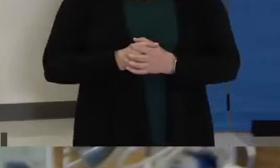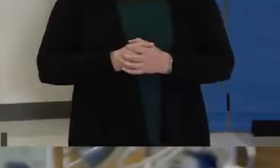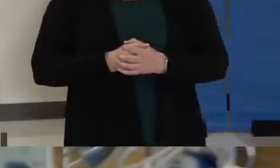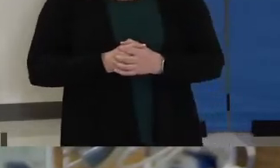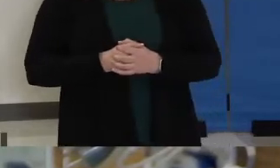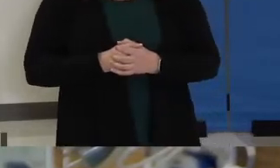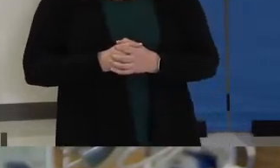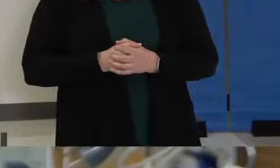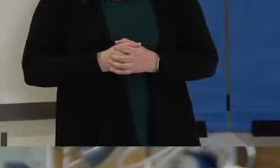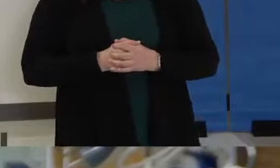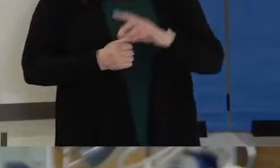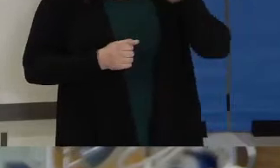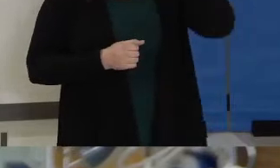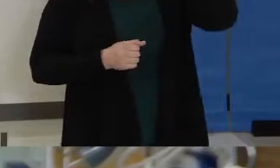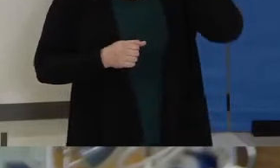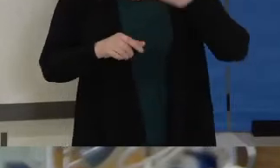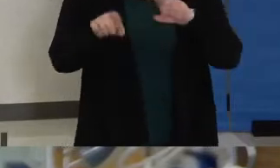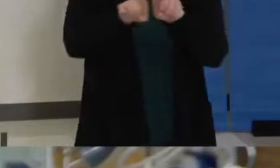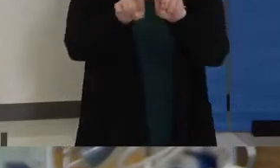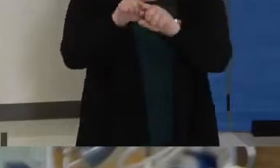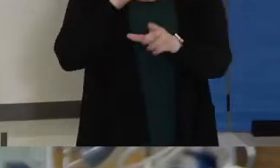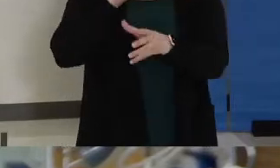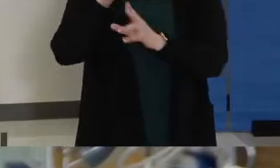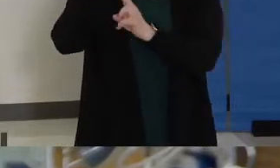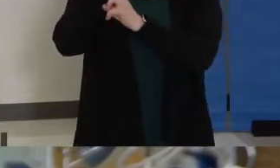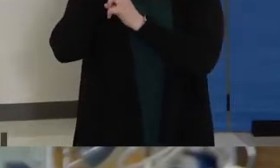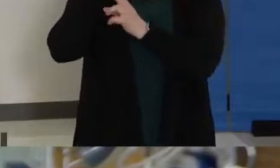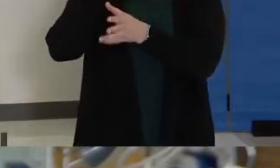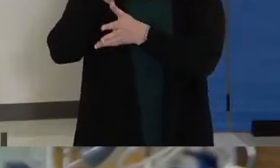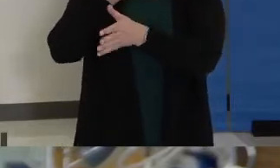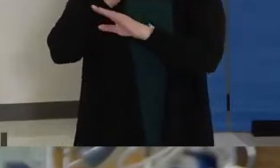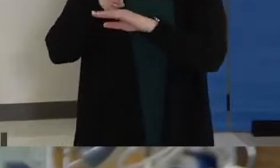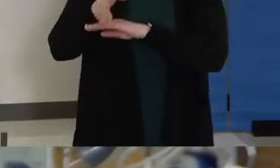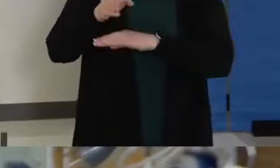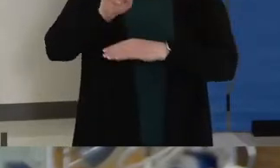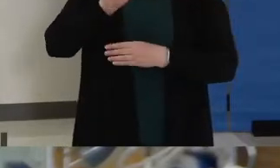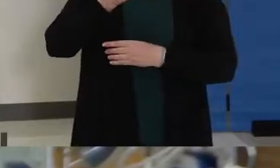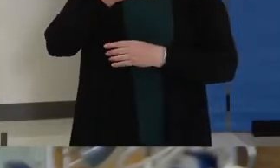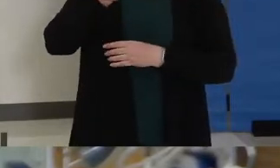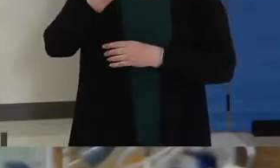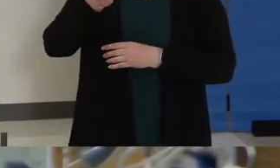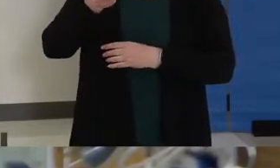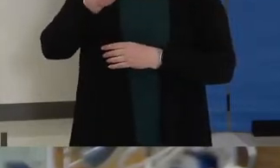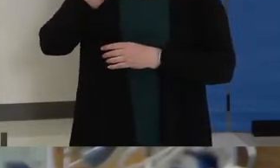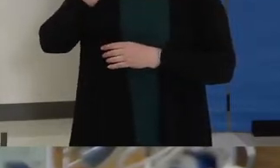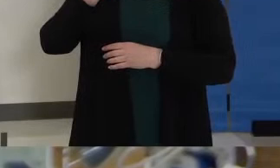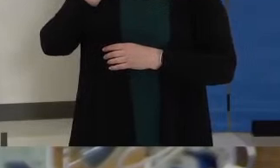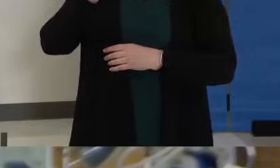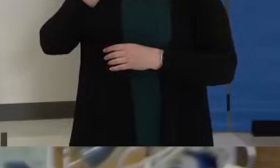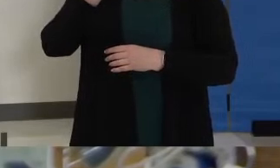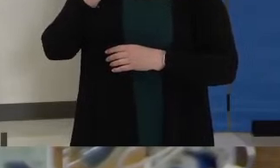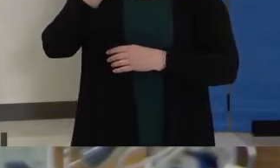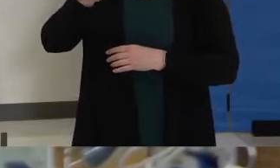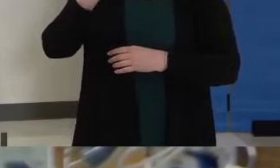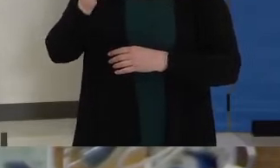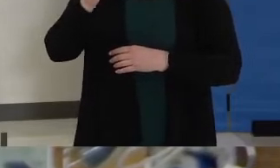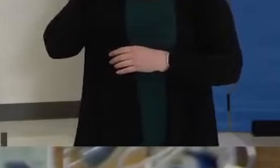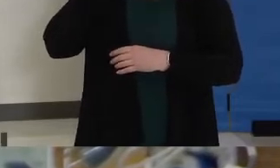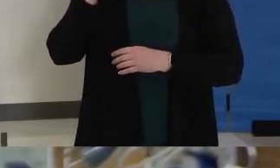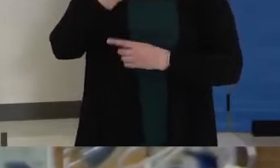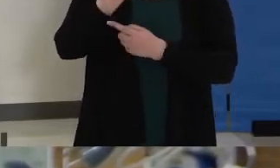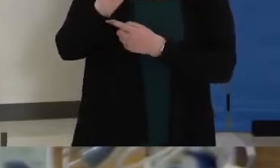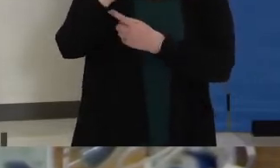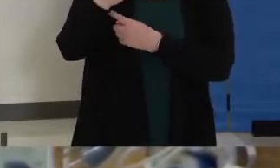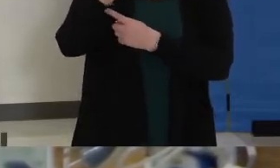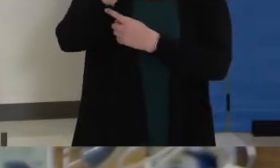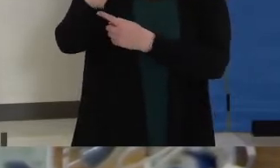And also an honor to follow Mayor Steinberg, because it was the Mental Health Services Act that gave